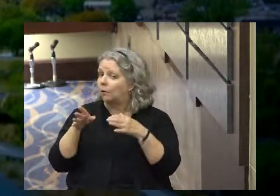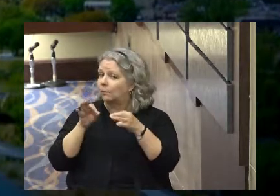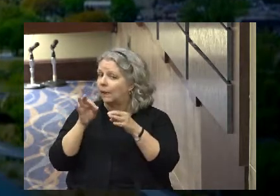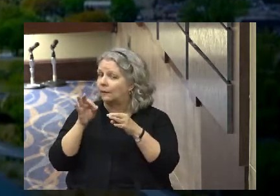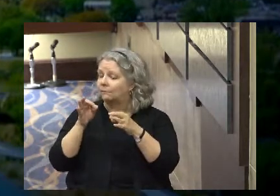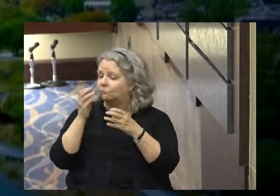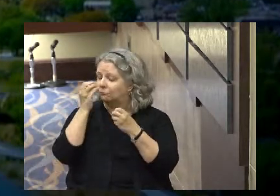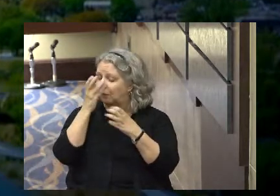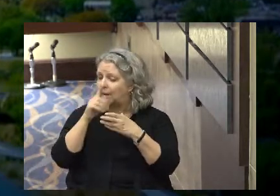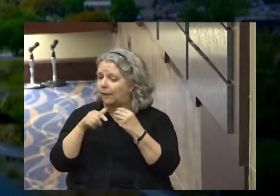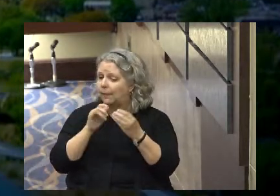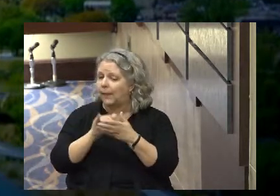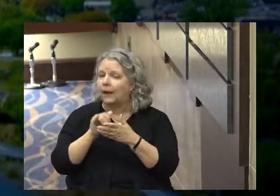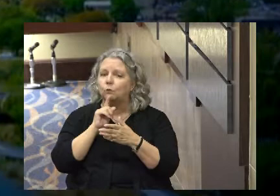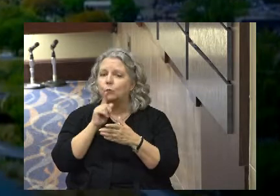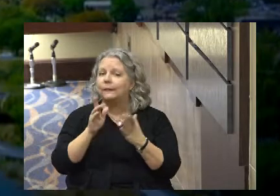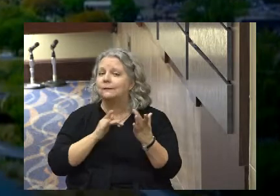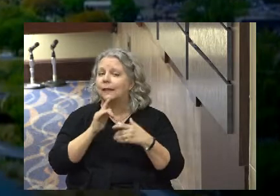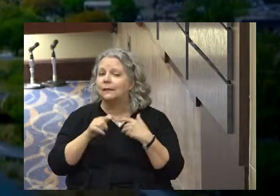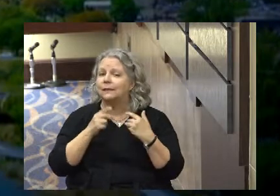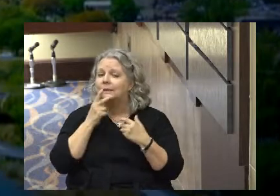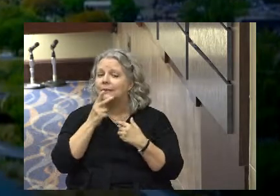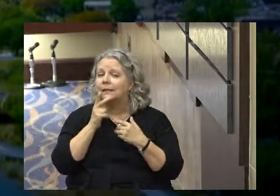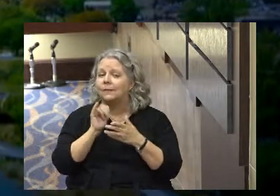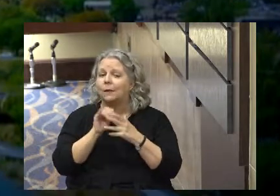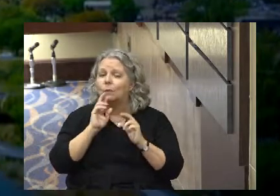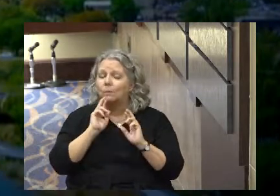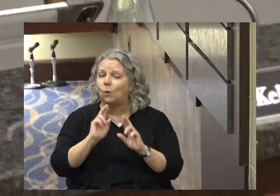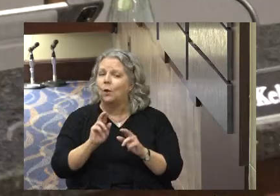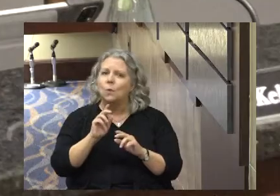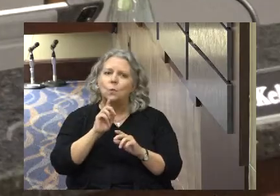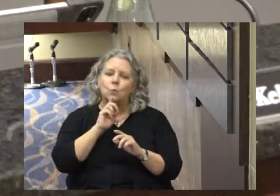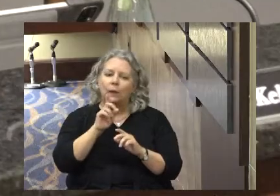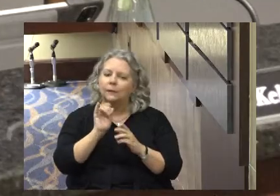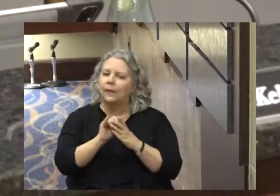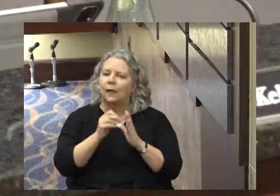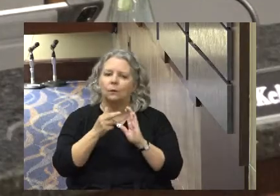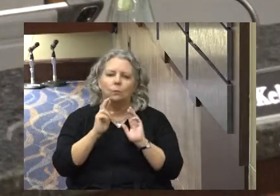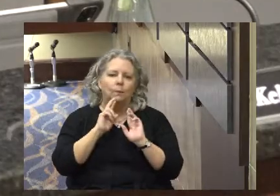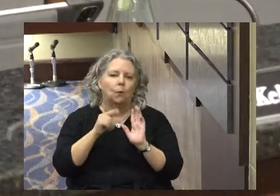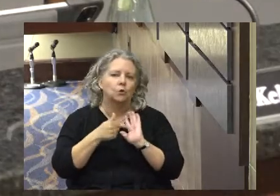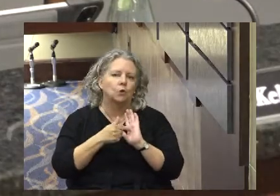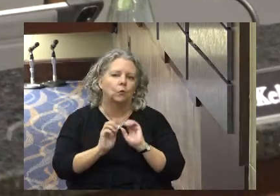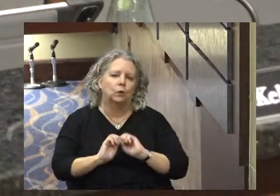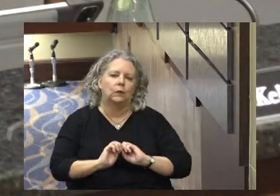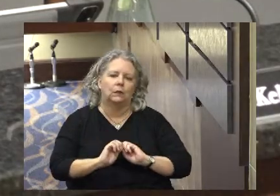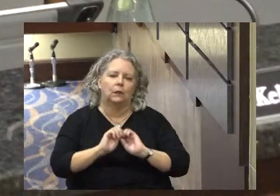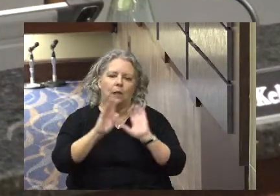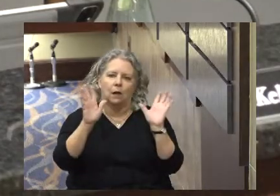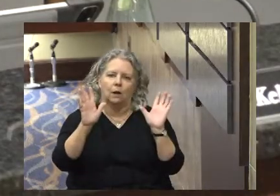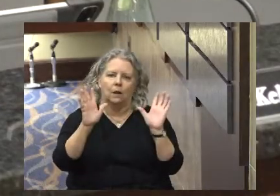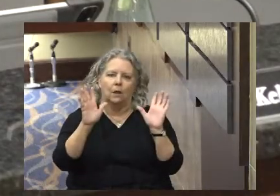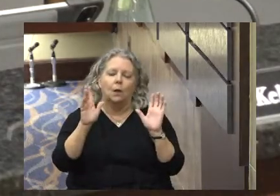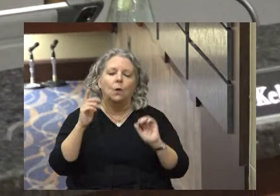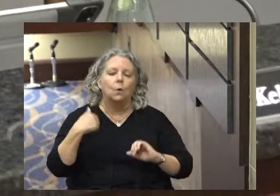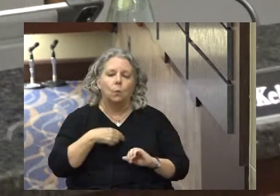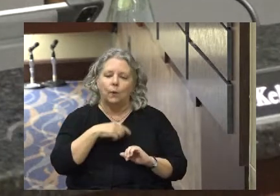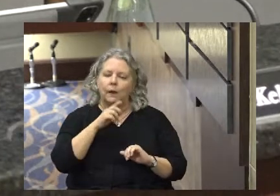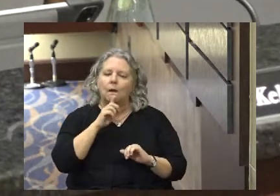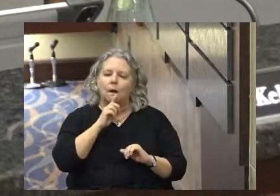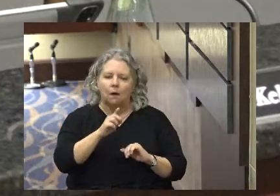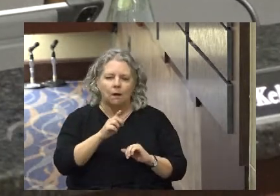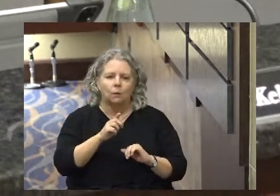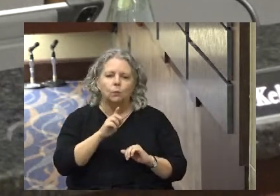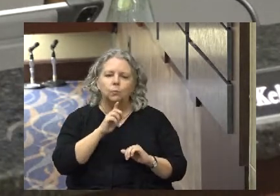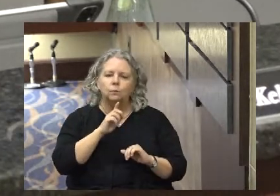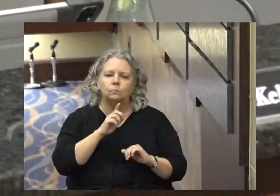informal report. It's so clear from this report and from this proposed pilot how dedicated we are to equity work and seeing